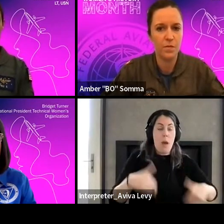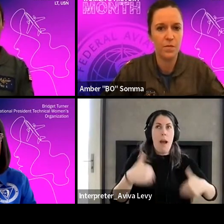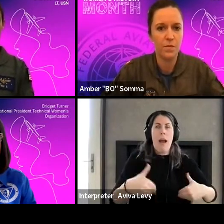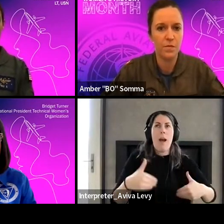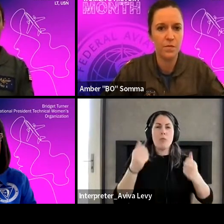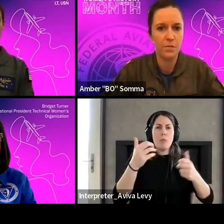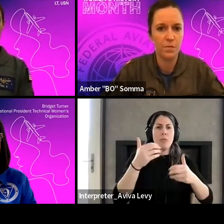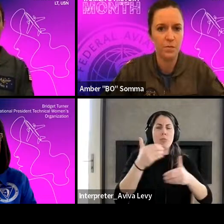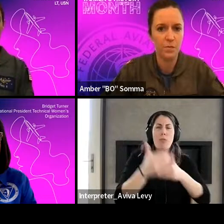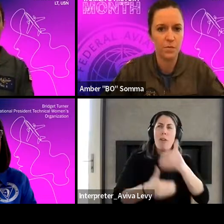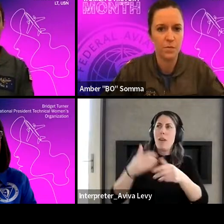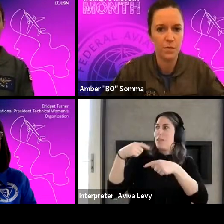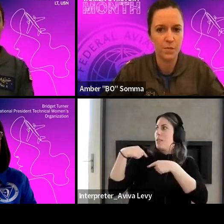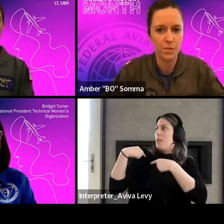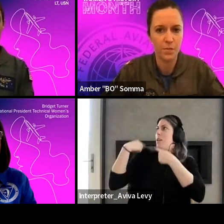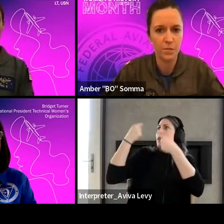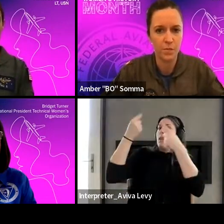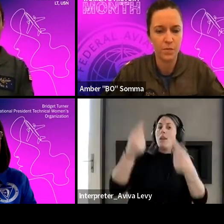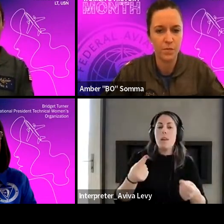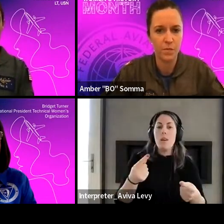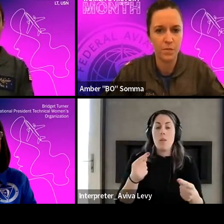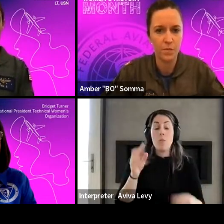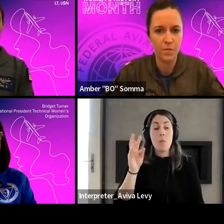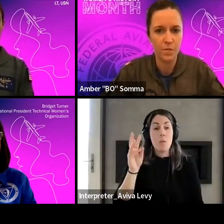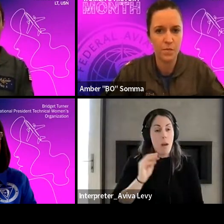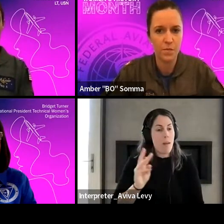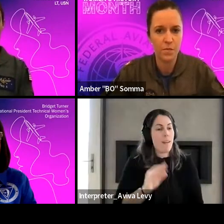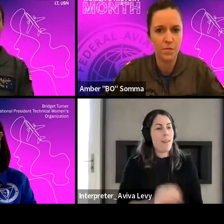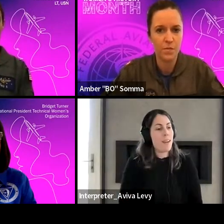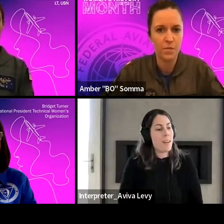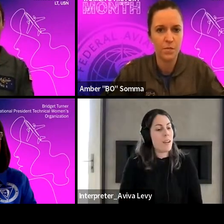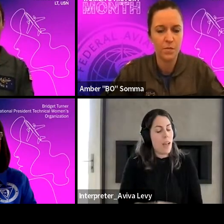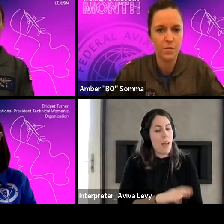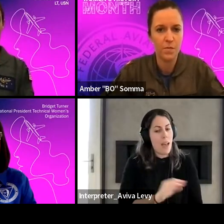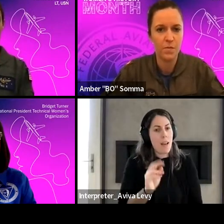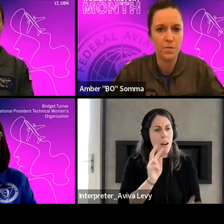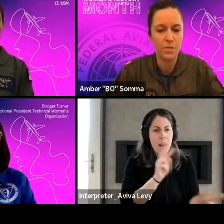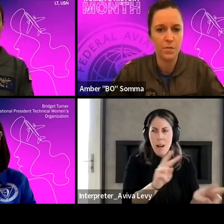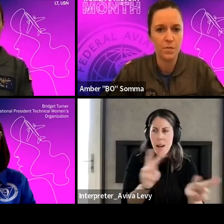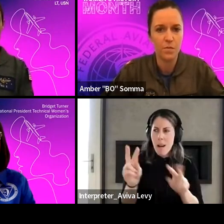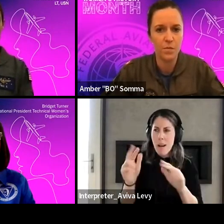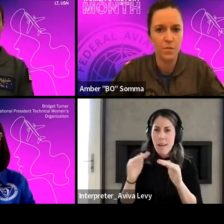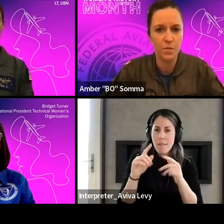know, you make. And it's especially awesome to look around at all of your